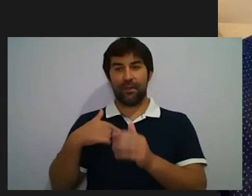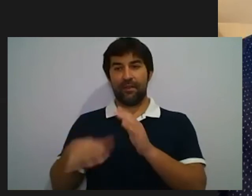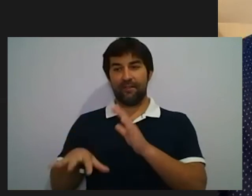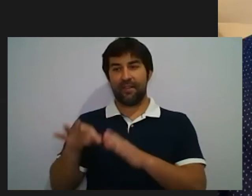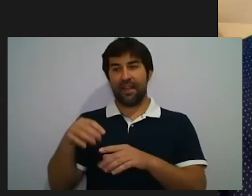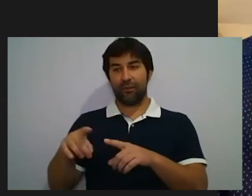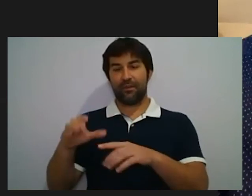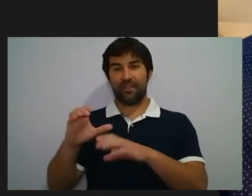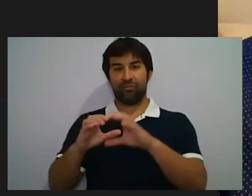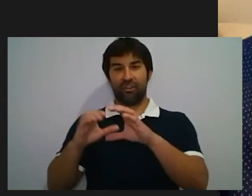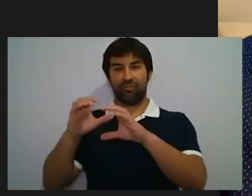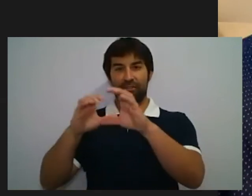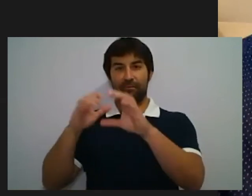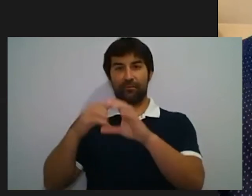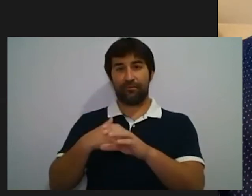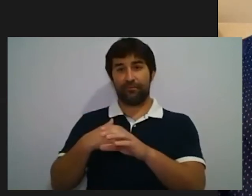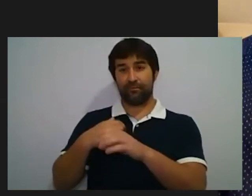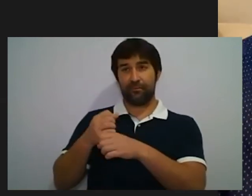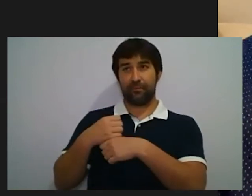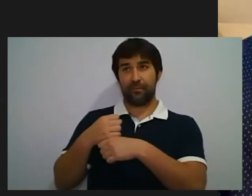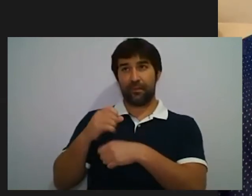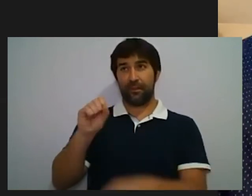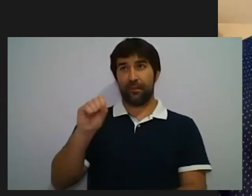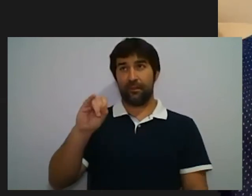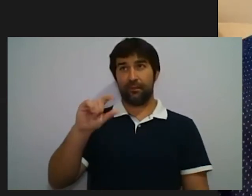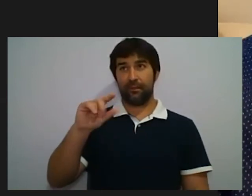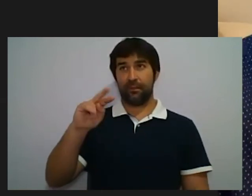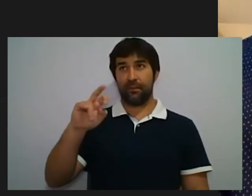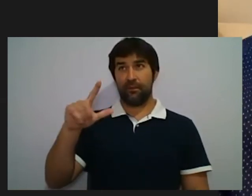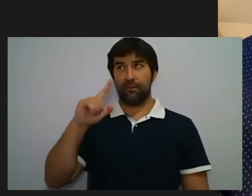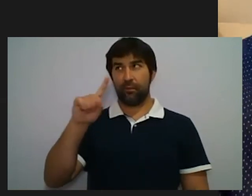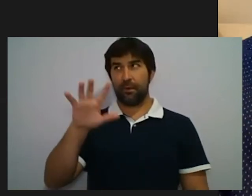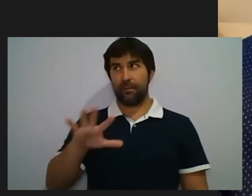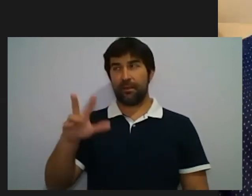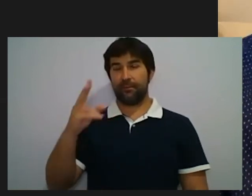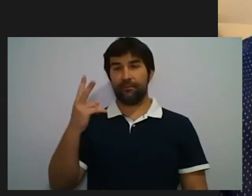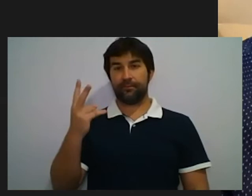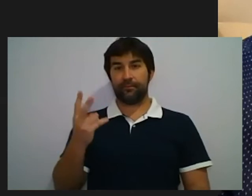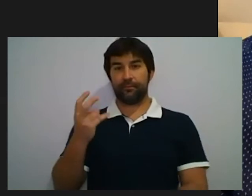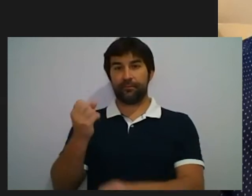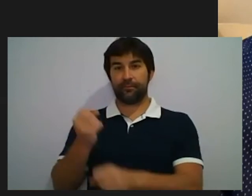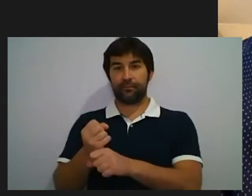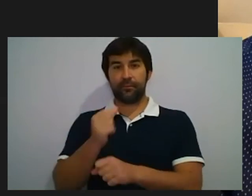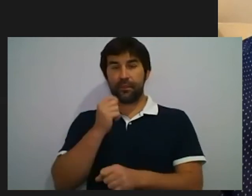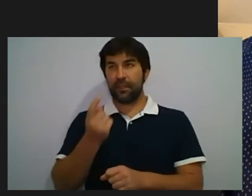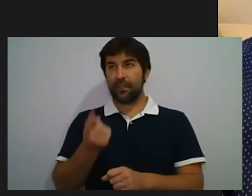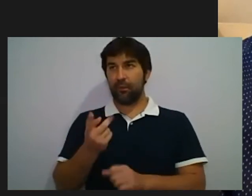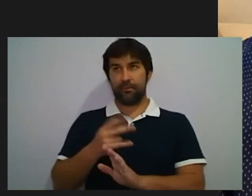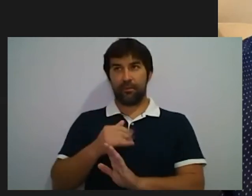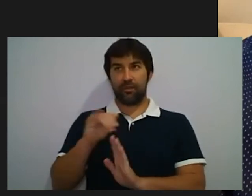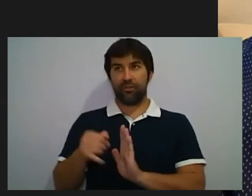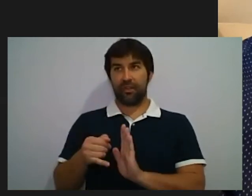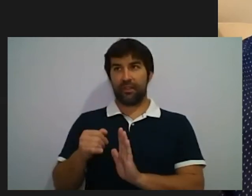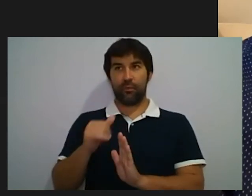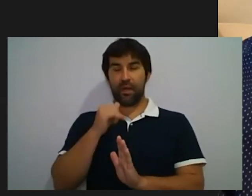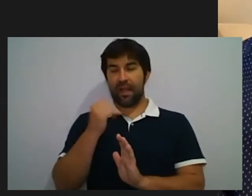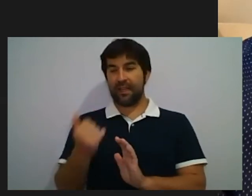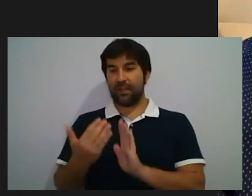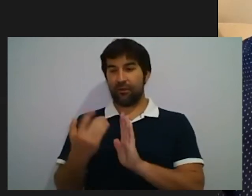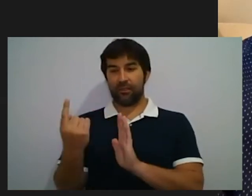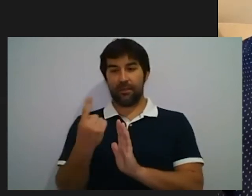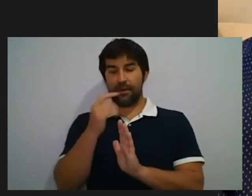equal. We do try and put our resources in those districts that have a higher proportion of the poor streets of the city in